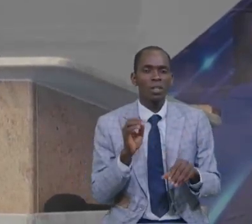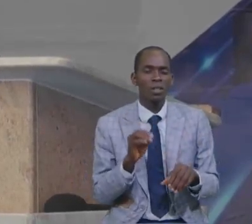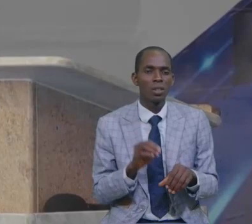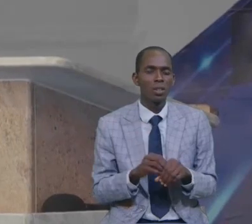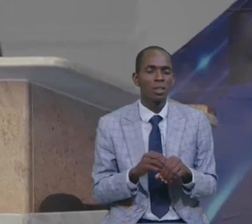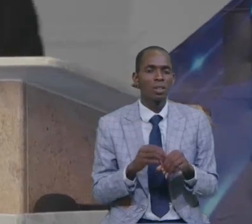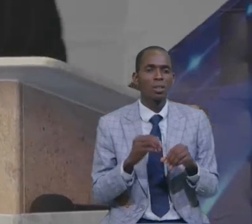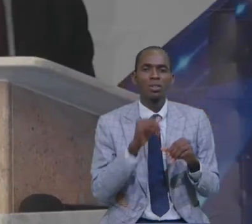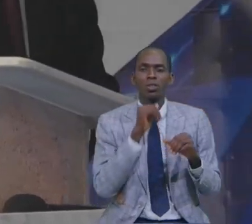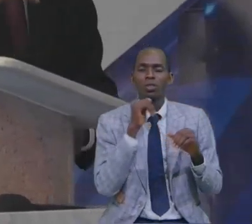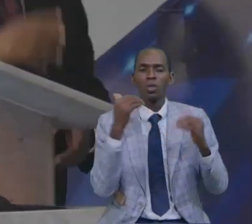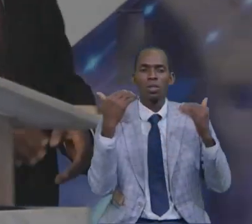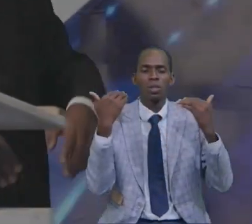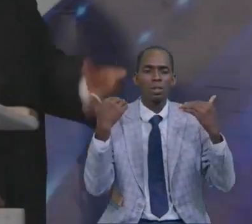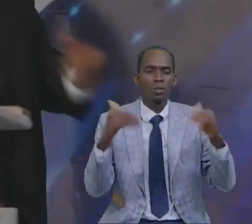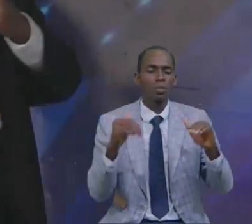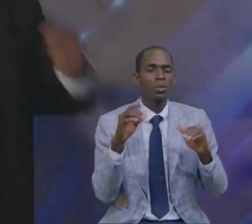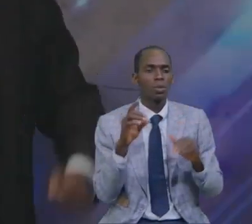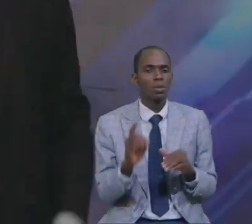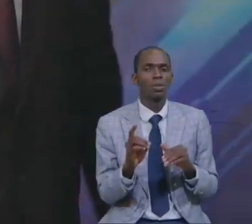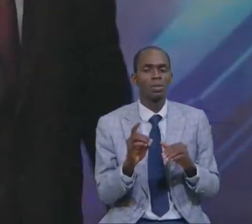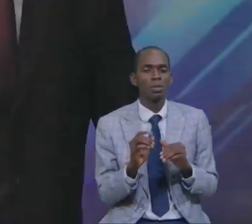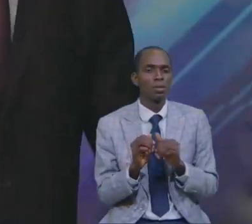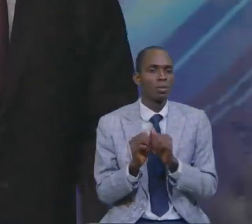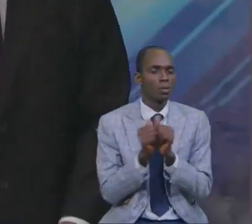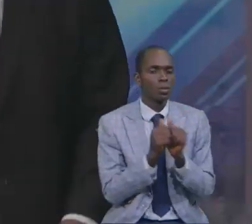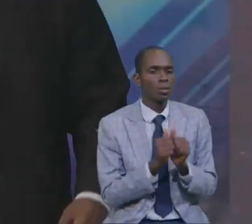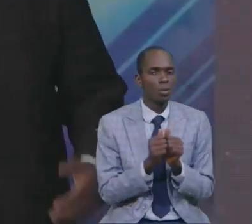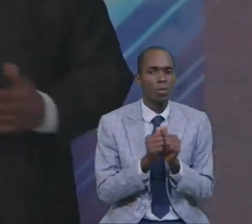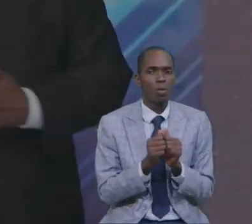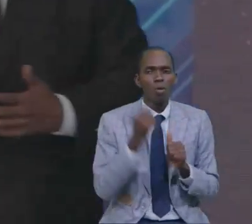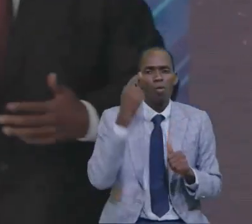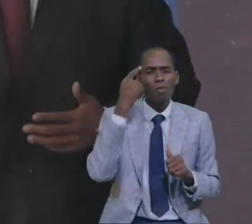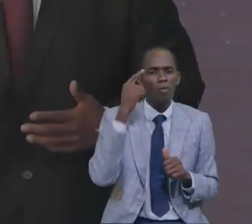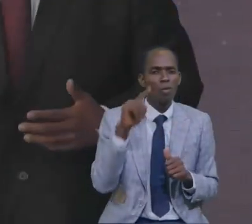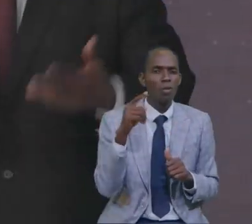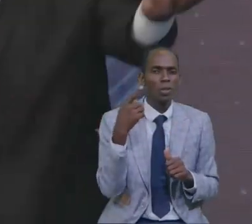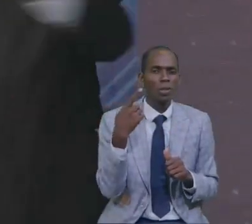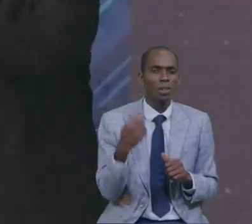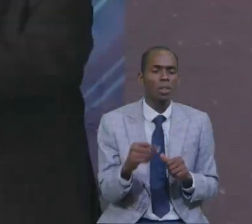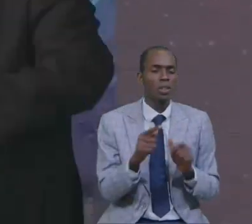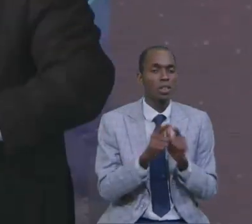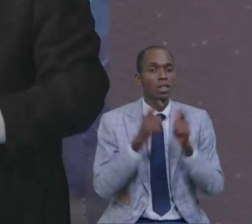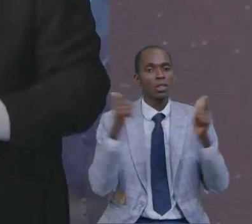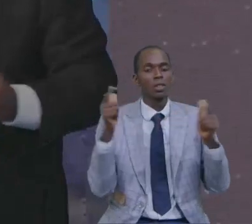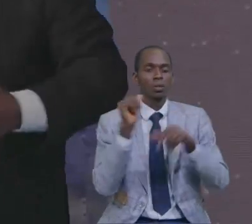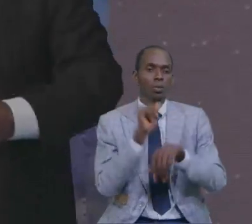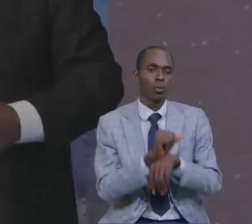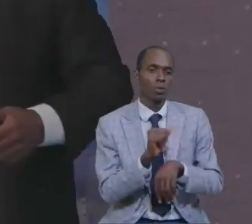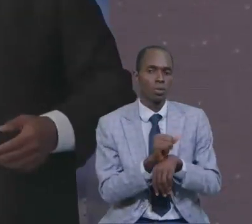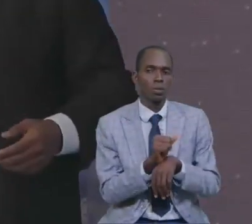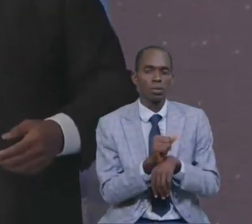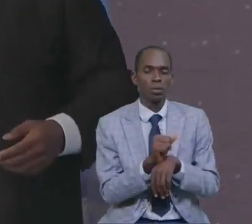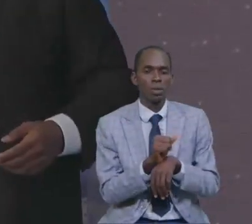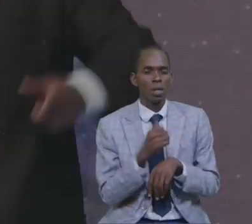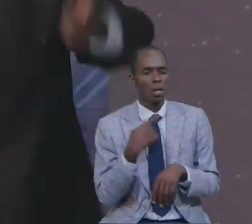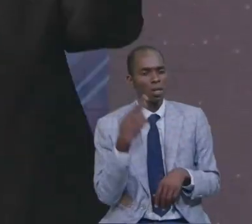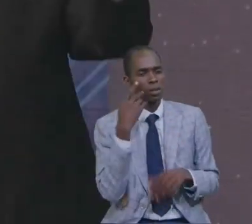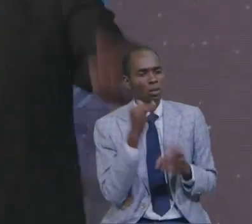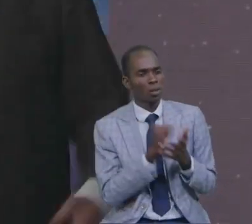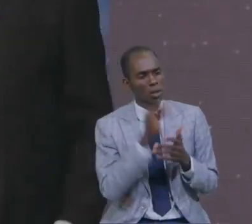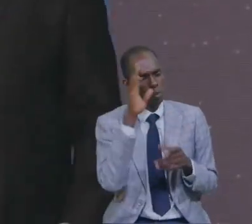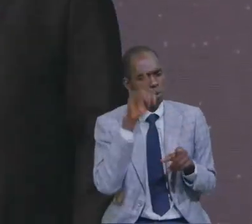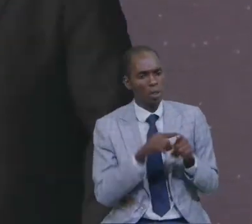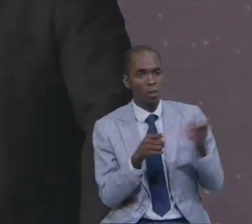Commission. I see, brother dear, he's really born again. I didn't know him before. I said, come on, take my hand. We